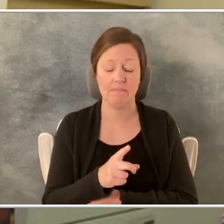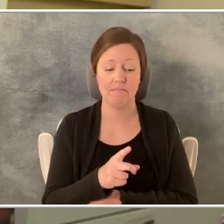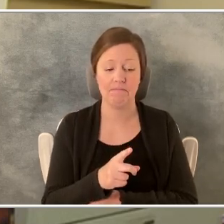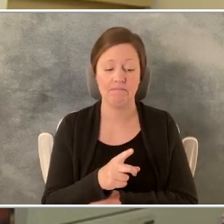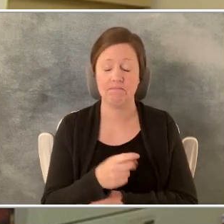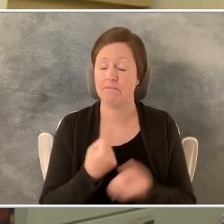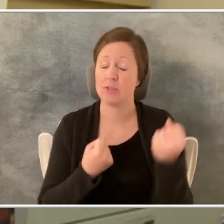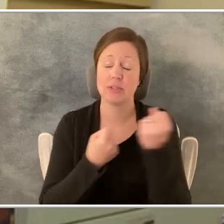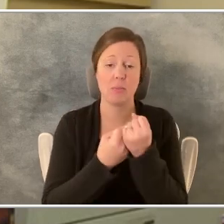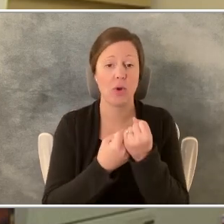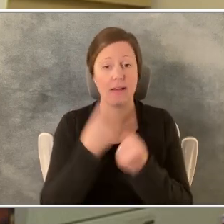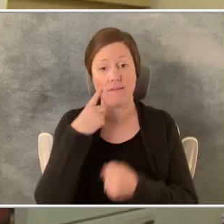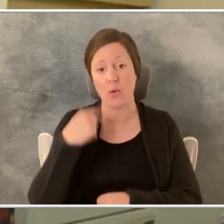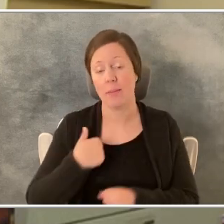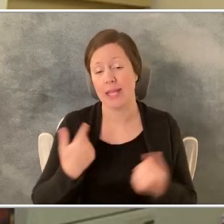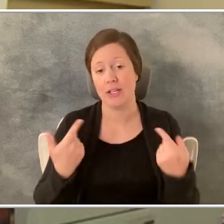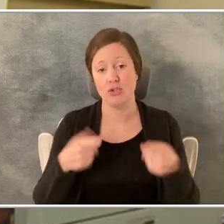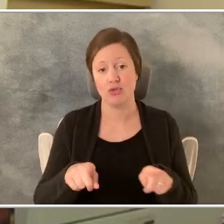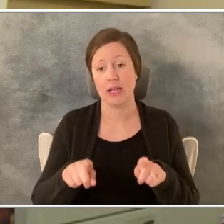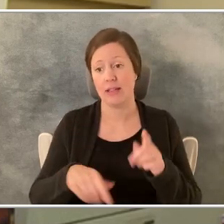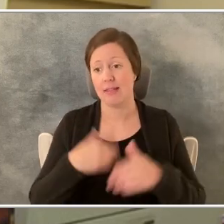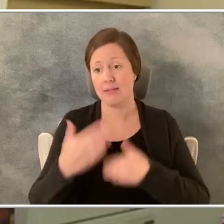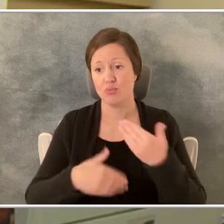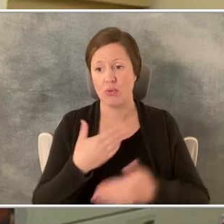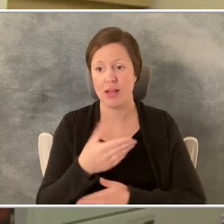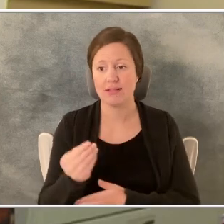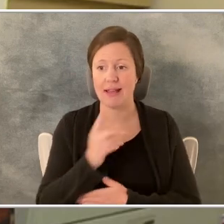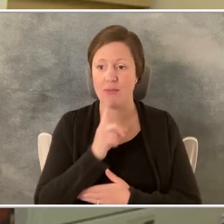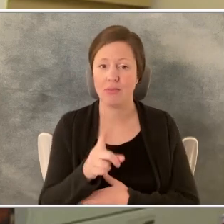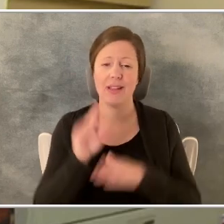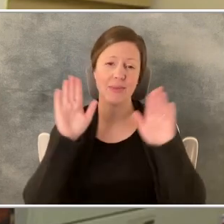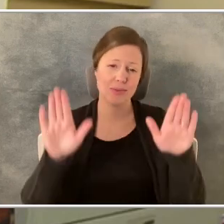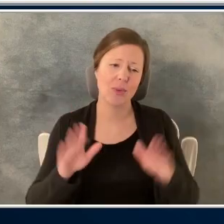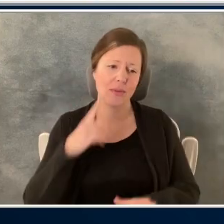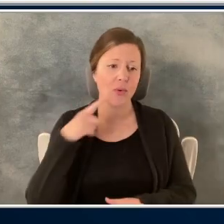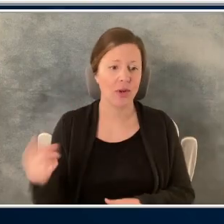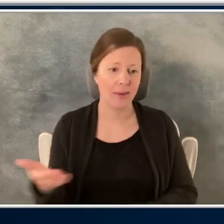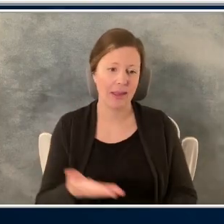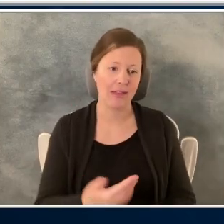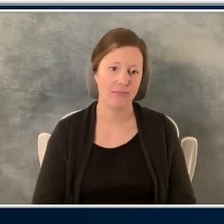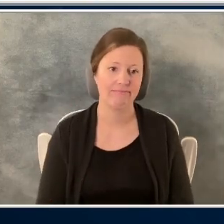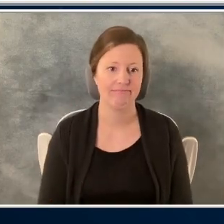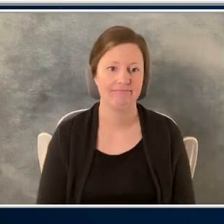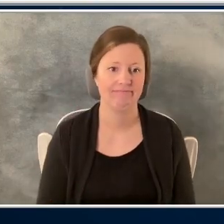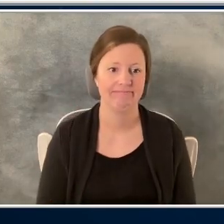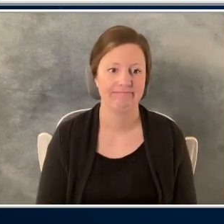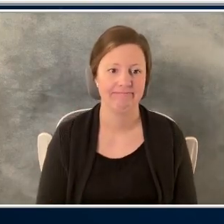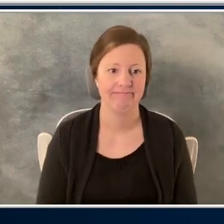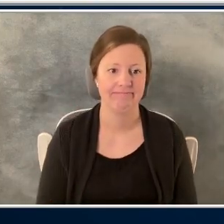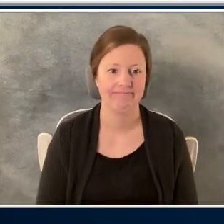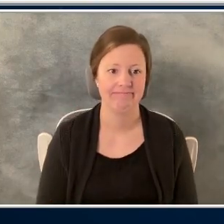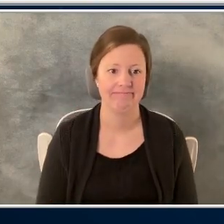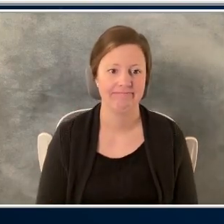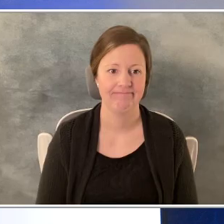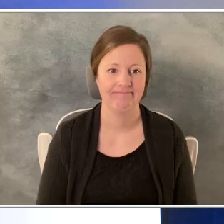supportive during this process, and it was wonderful to have her there. Dr. Parker, when you meet a patient, you